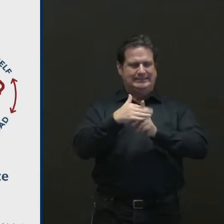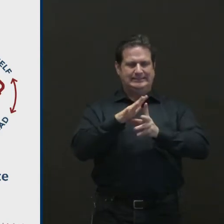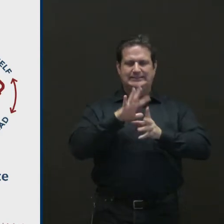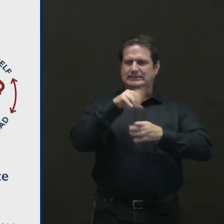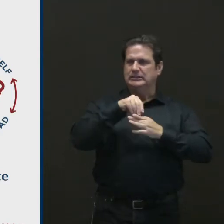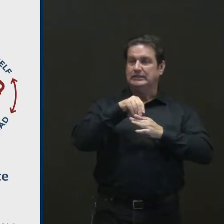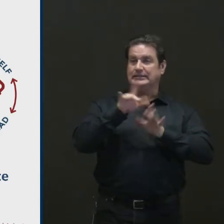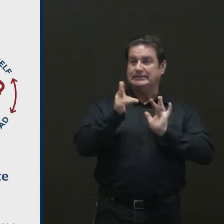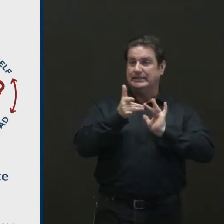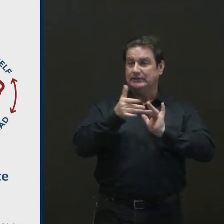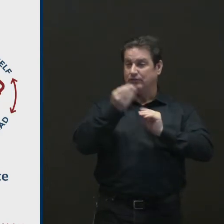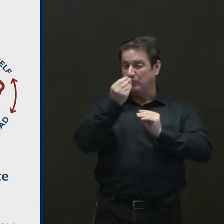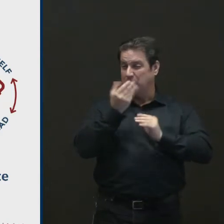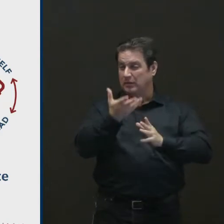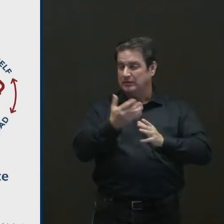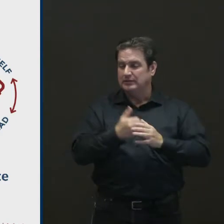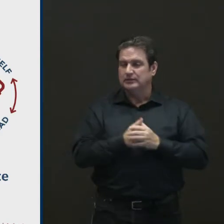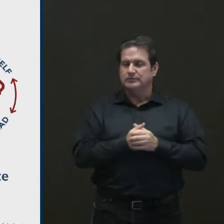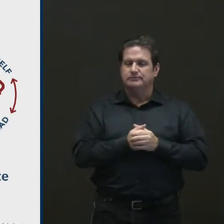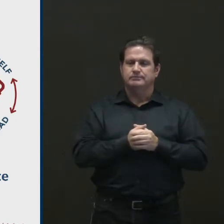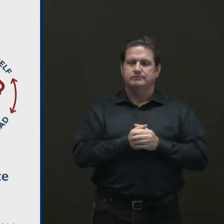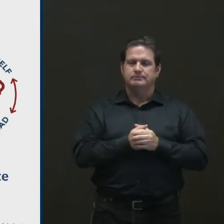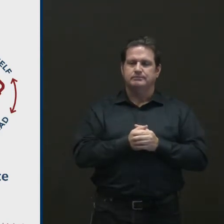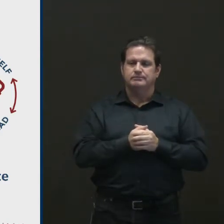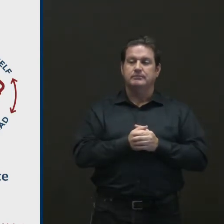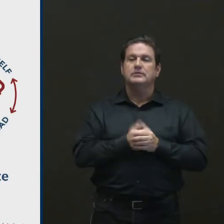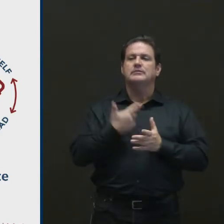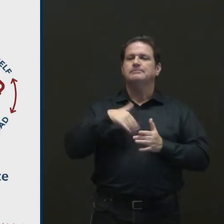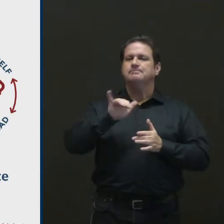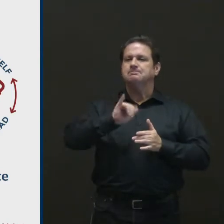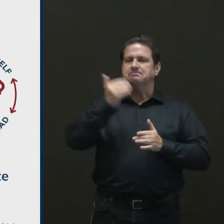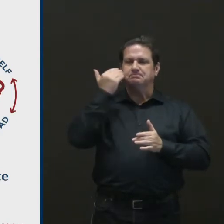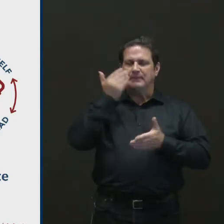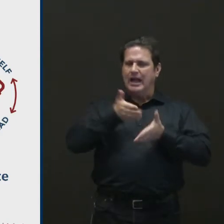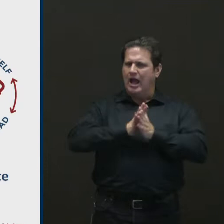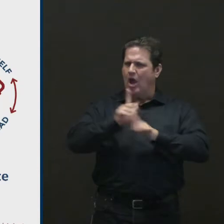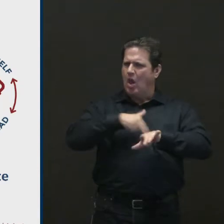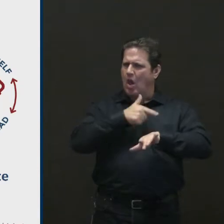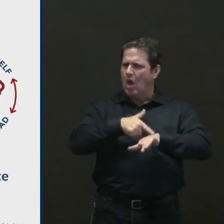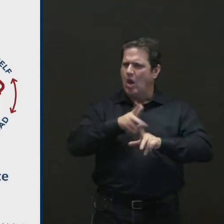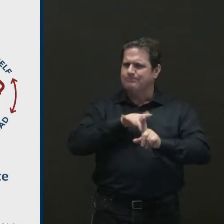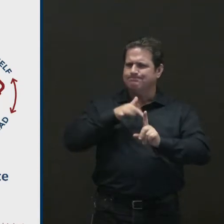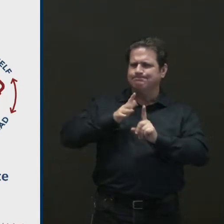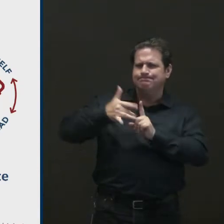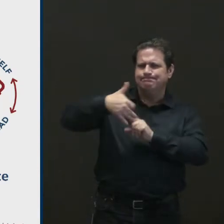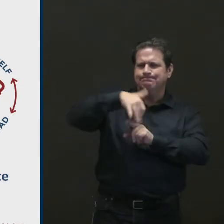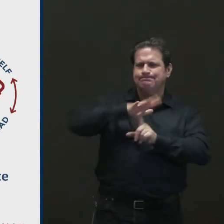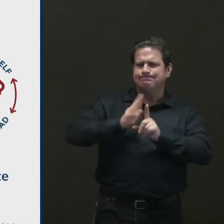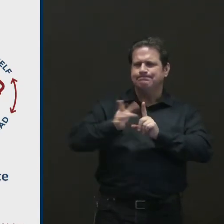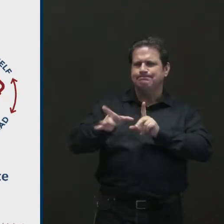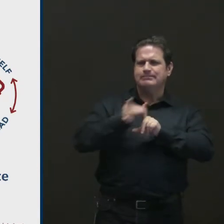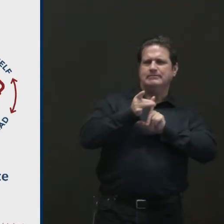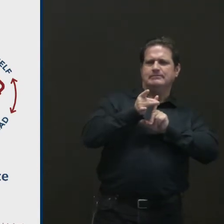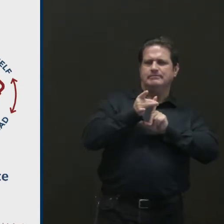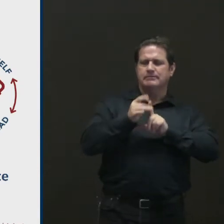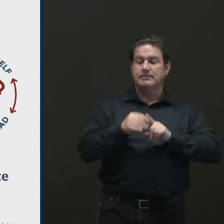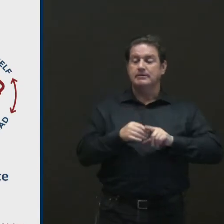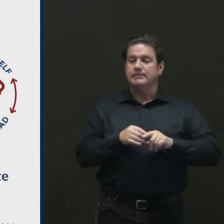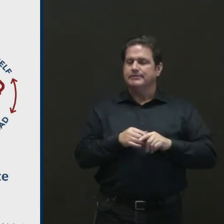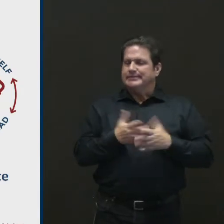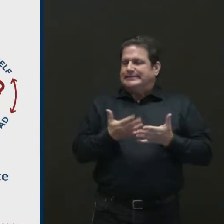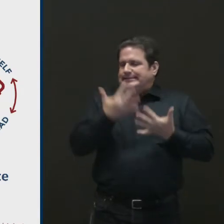including contact information for those individuals. And we also ask them how long they've been around someone. And in many